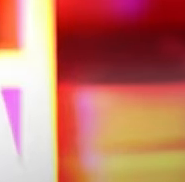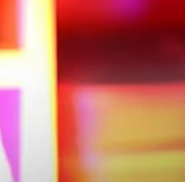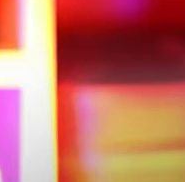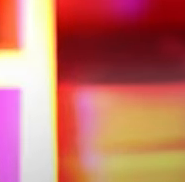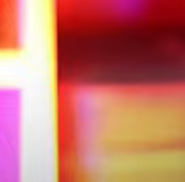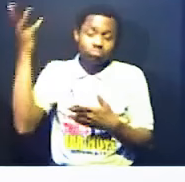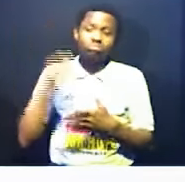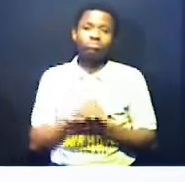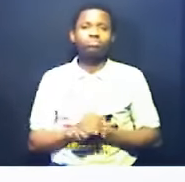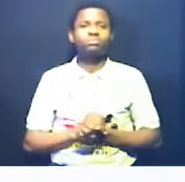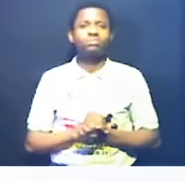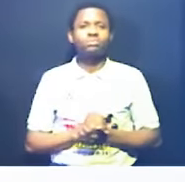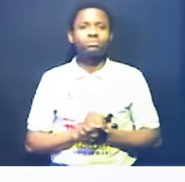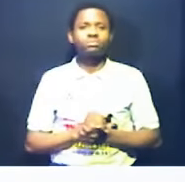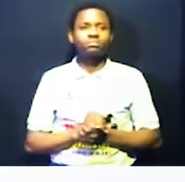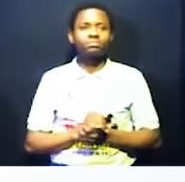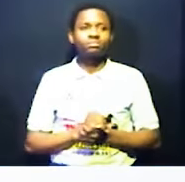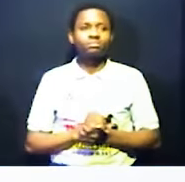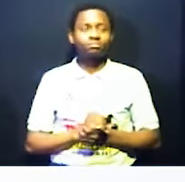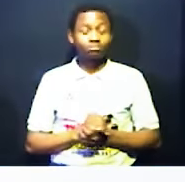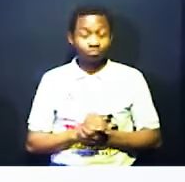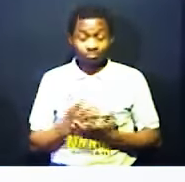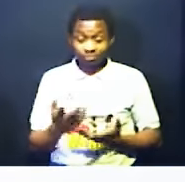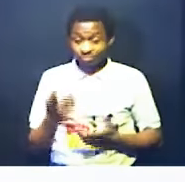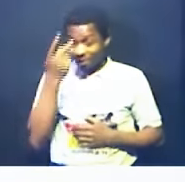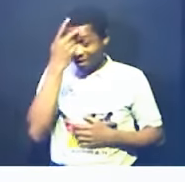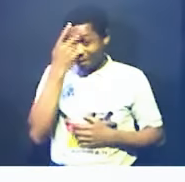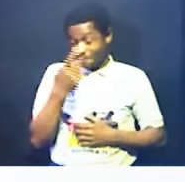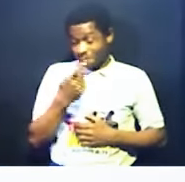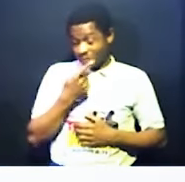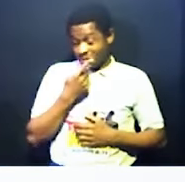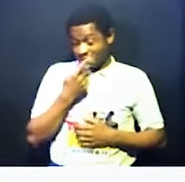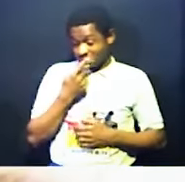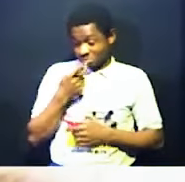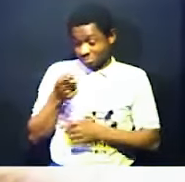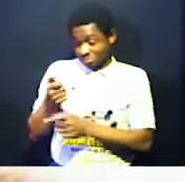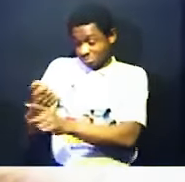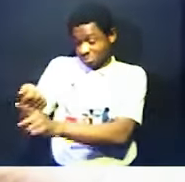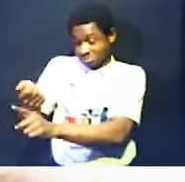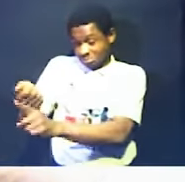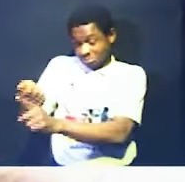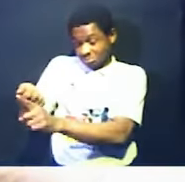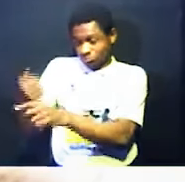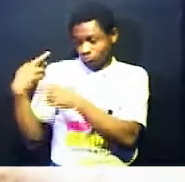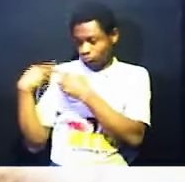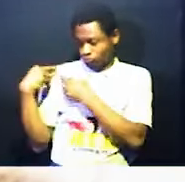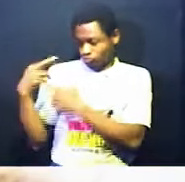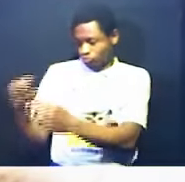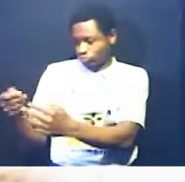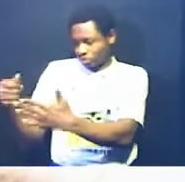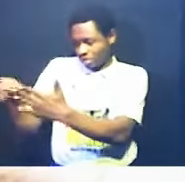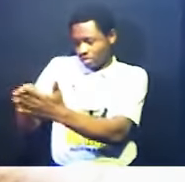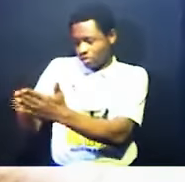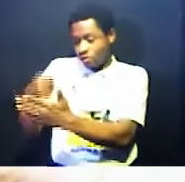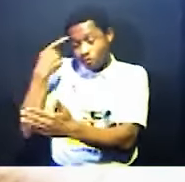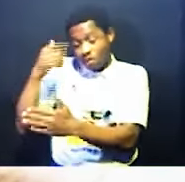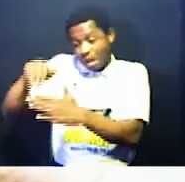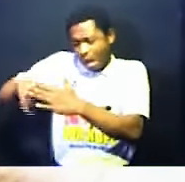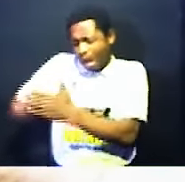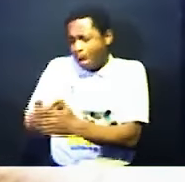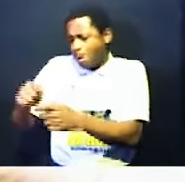videos. Thank you. Parents will be held accountable for how they raised their children.